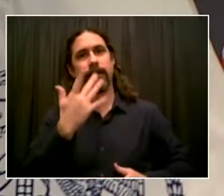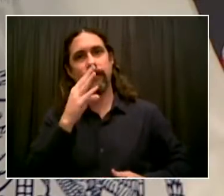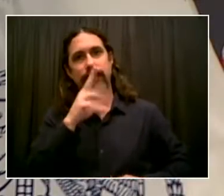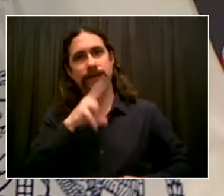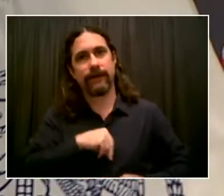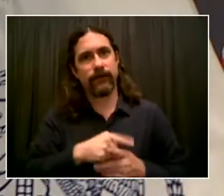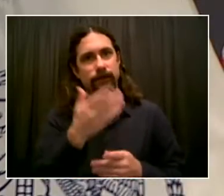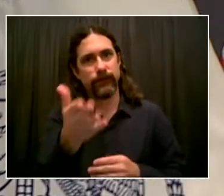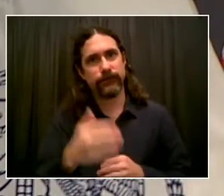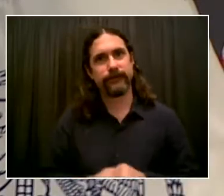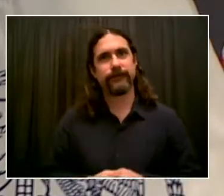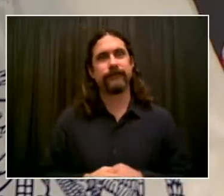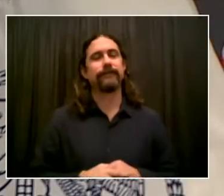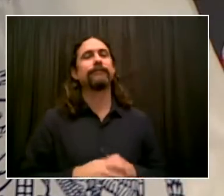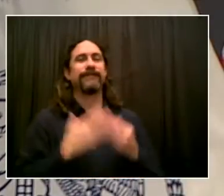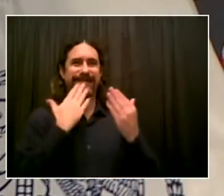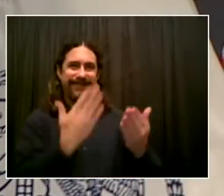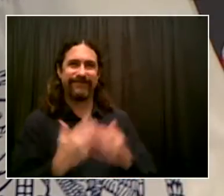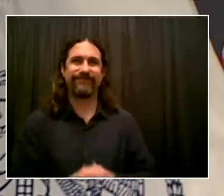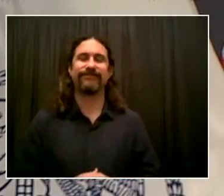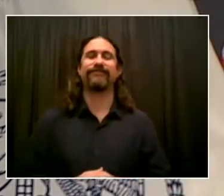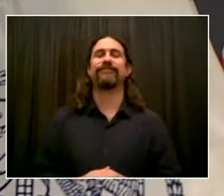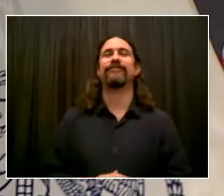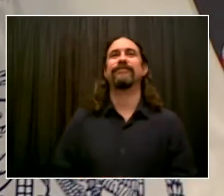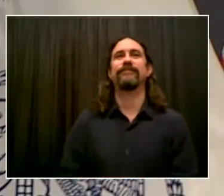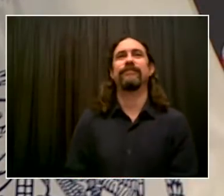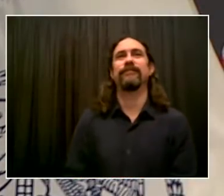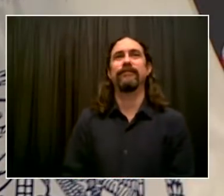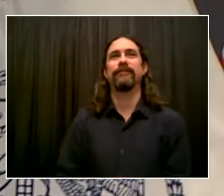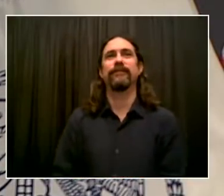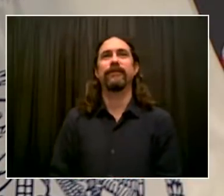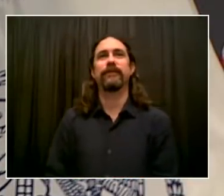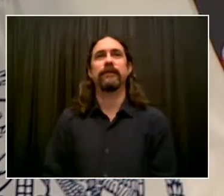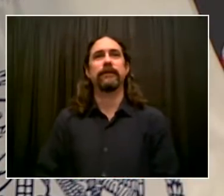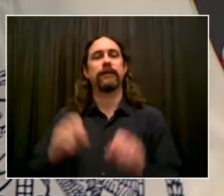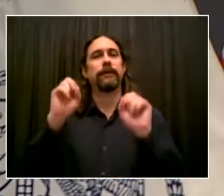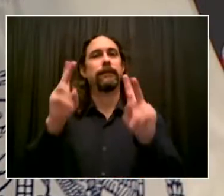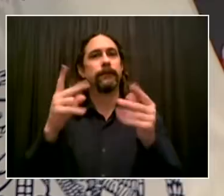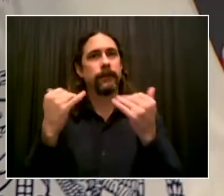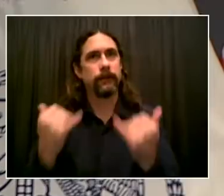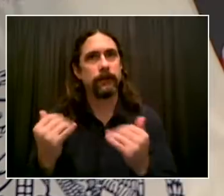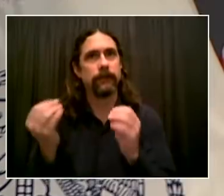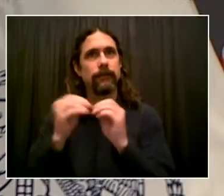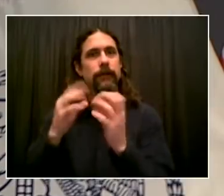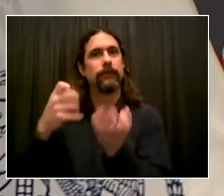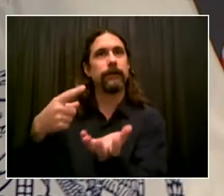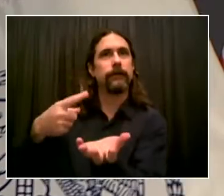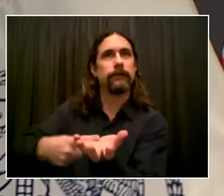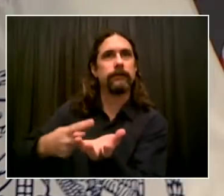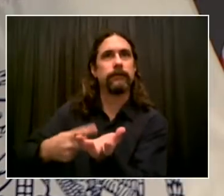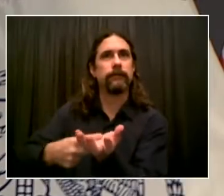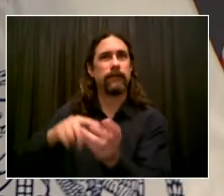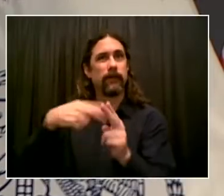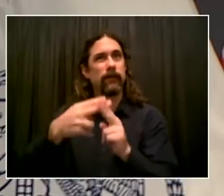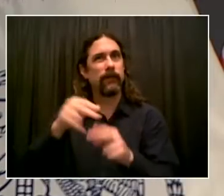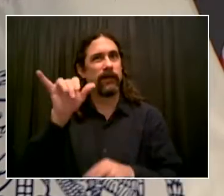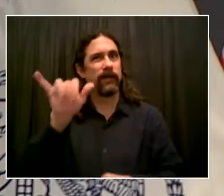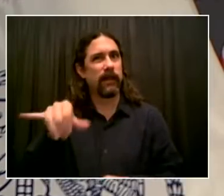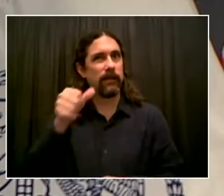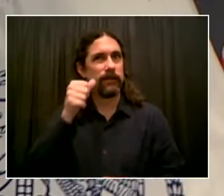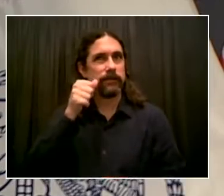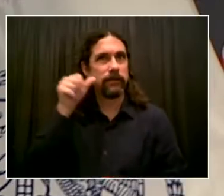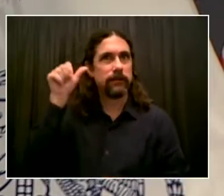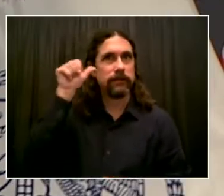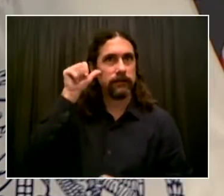leadership on this issue. The Black, Latino, and Asian caucus of the City Council was front and center. I was saying this mattered to the communities of the city.